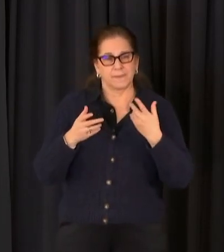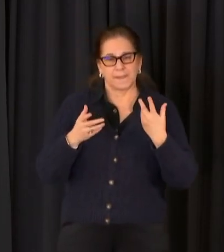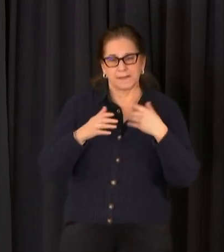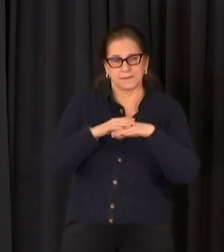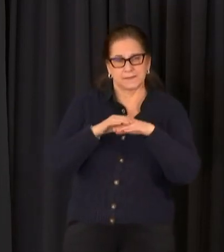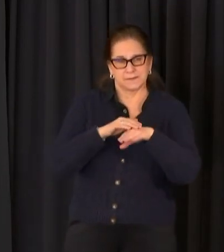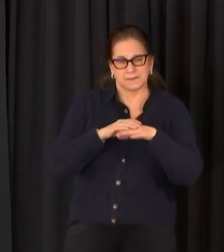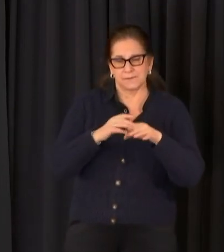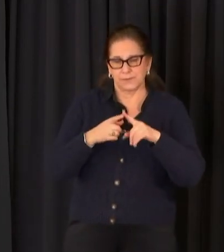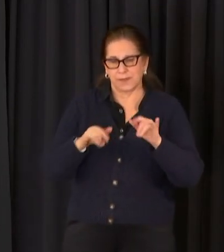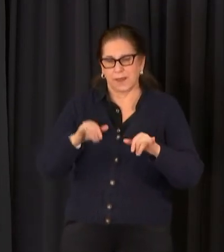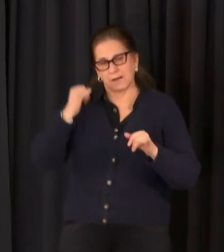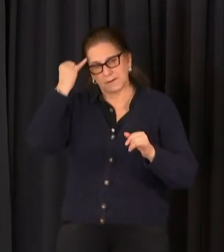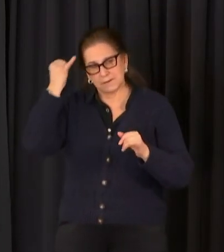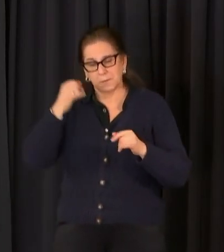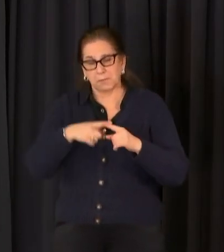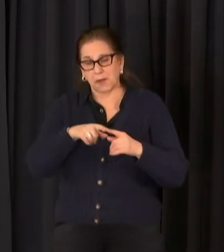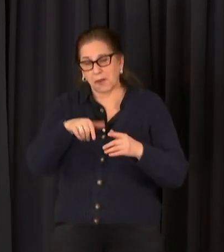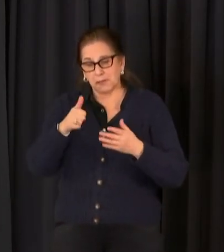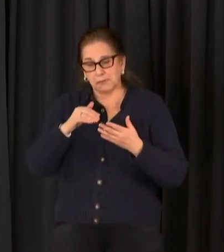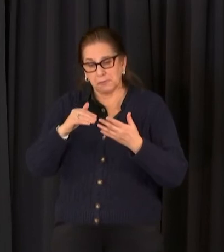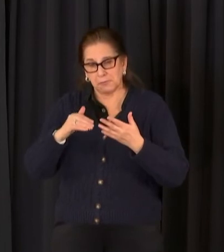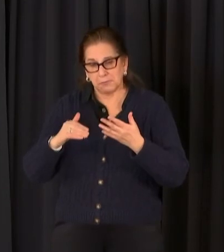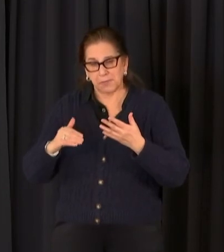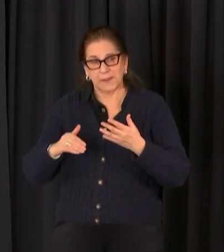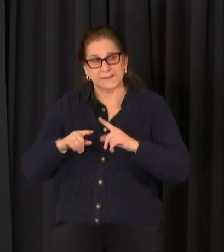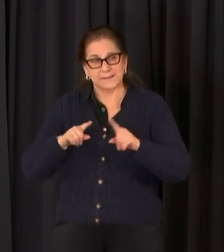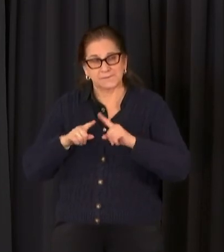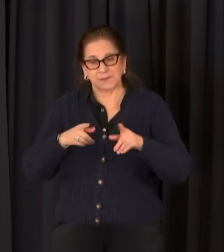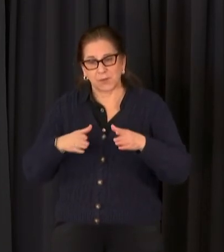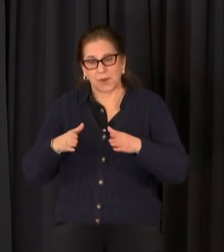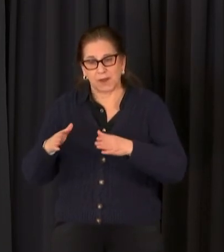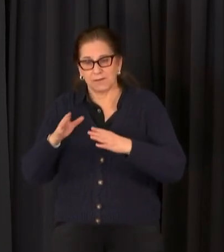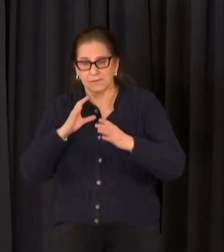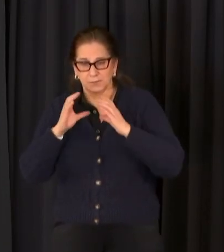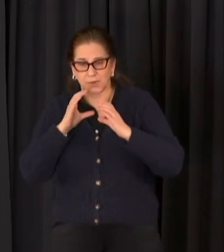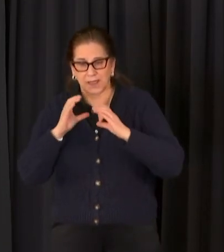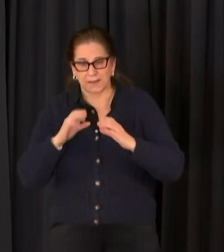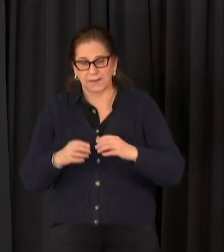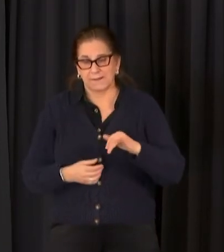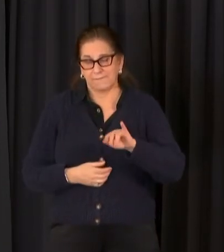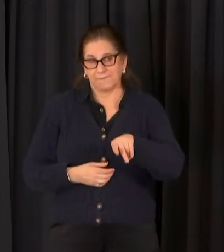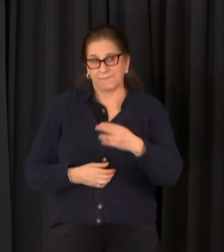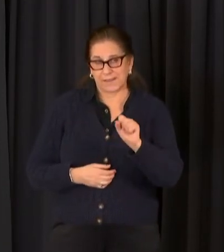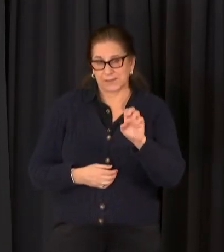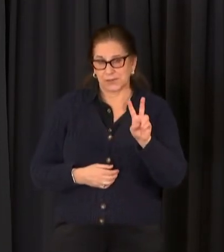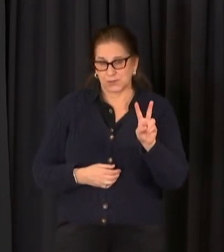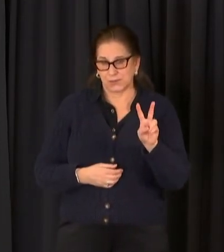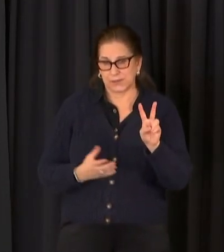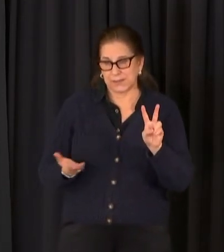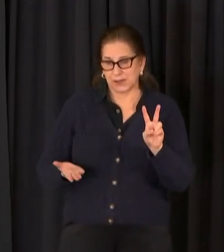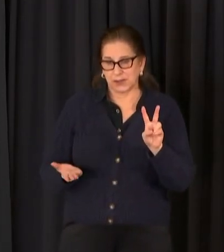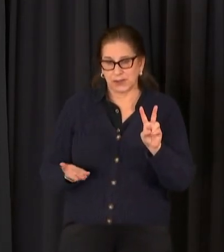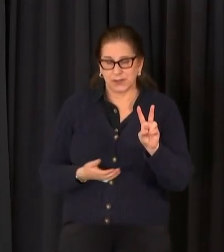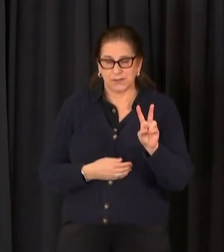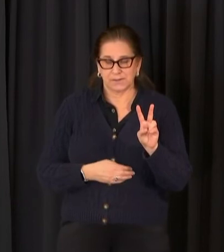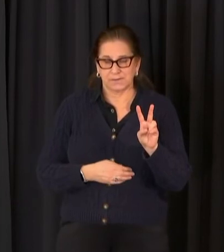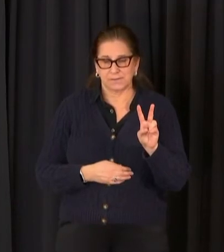action immediately. Quick follow-up on that. I understand we're in phase 2 here in the city in terms of